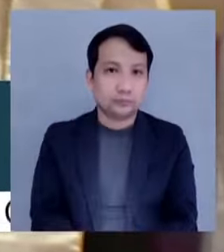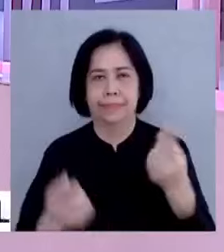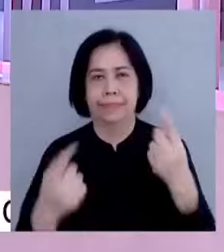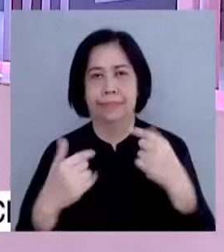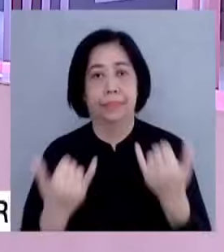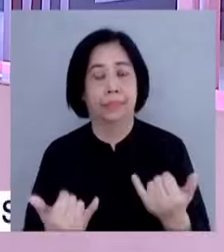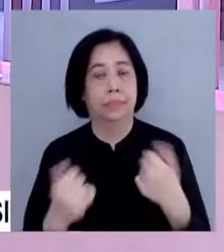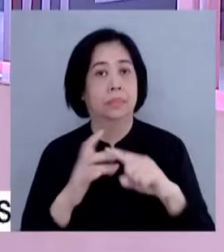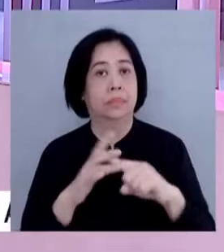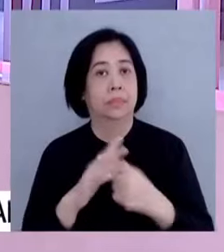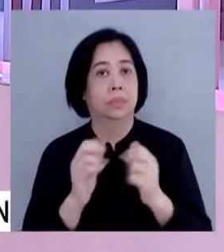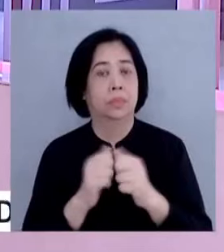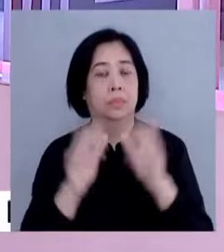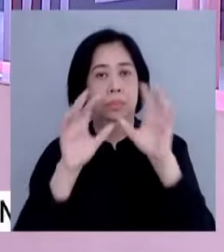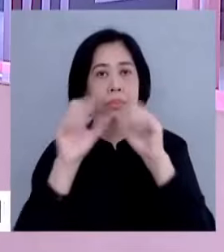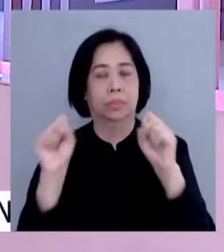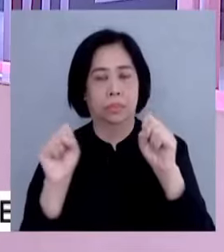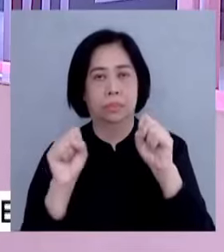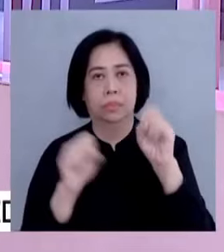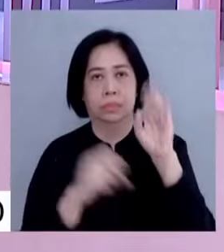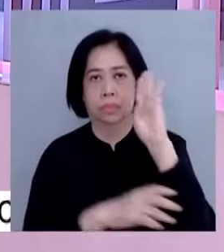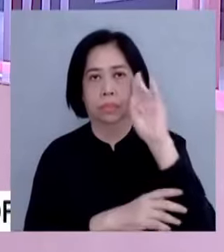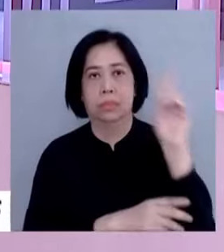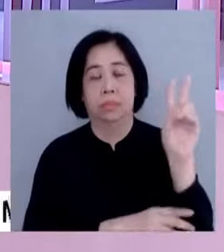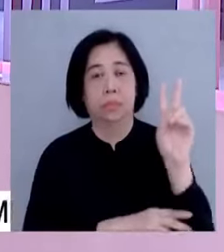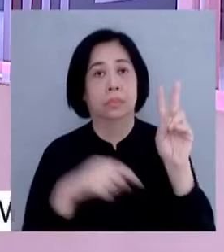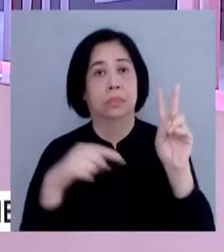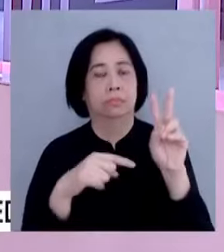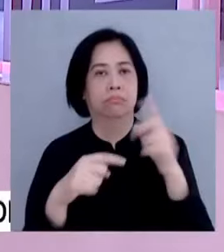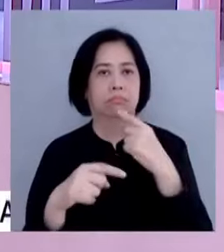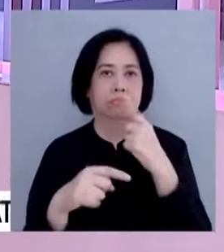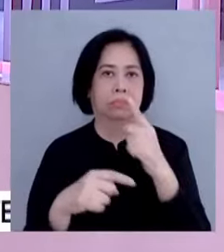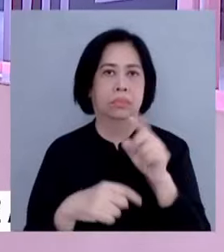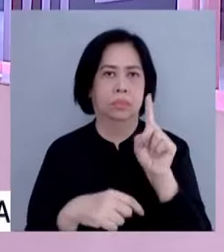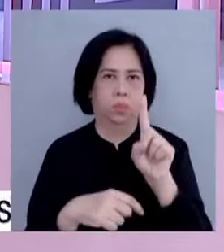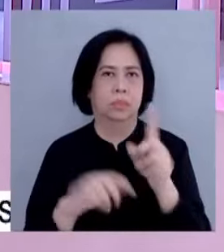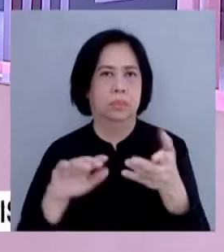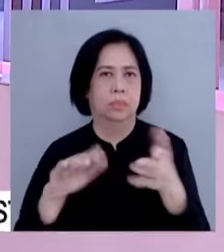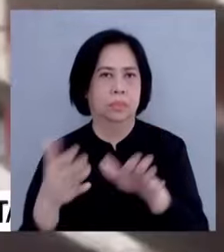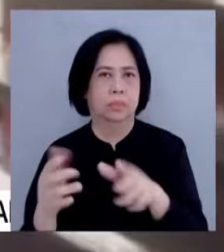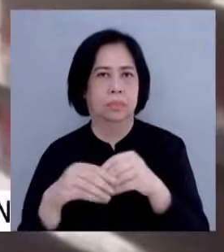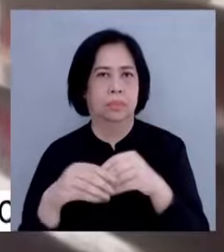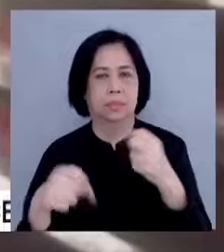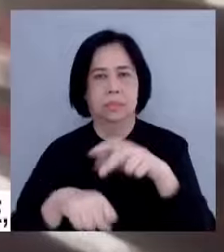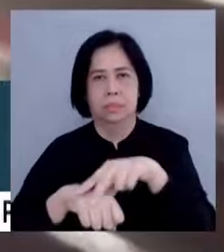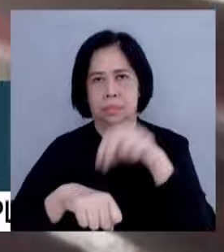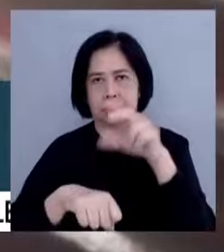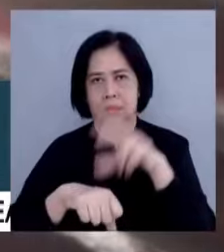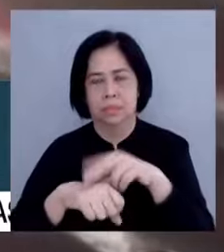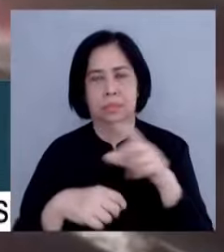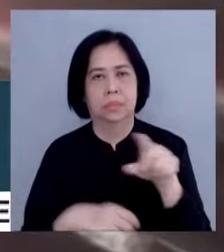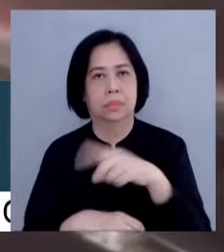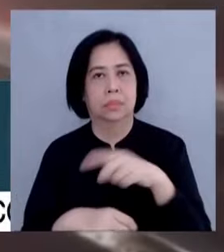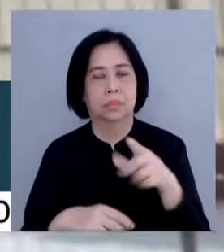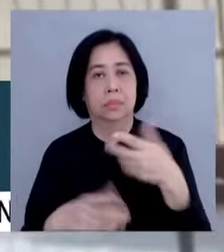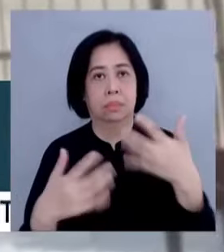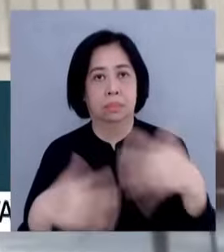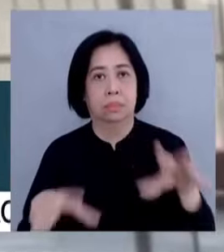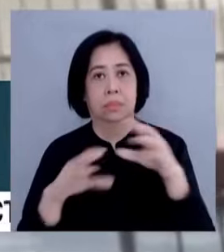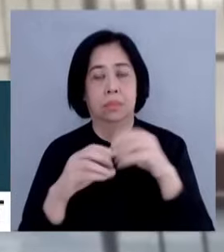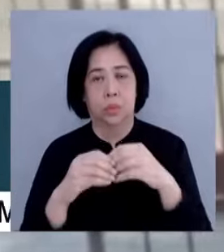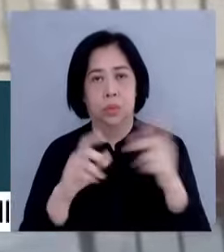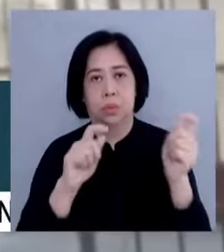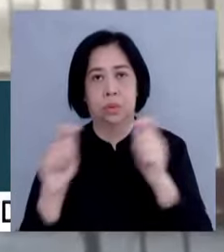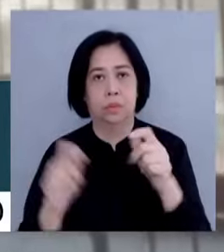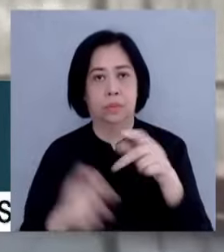line. With President Ferdinand Marcos Jr. confirming one fatality in Camarines Norte in the aftermath of Super Typhoon